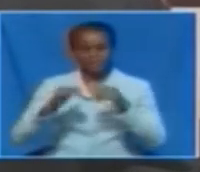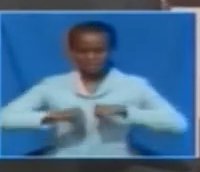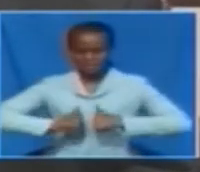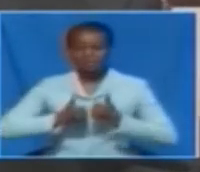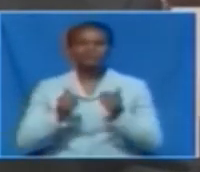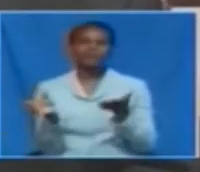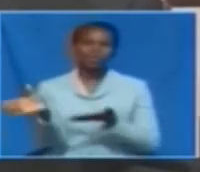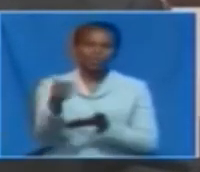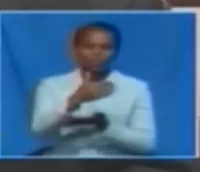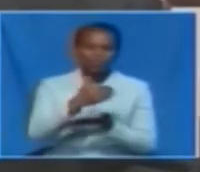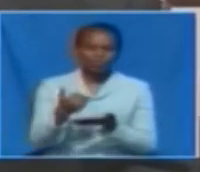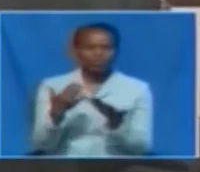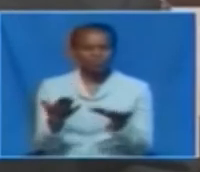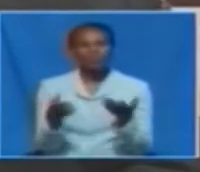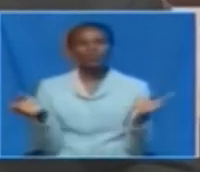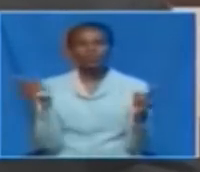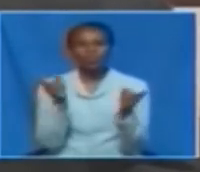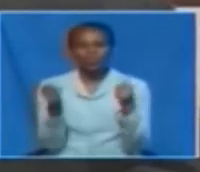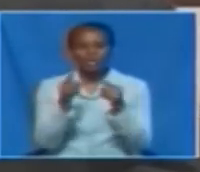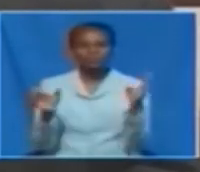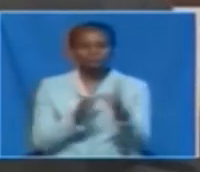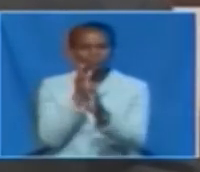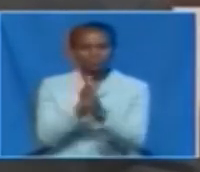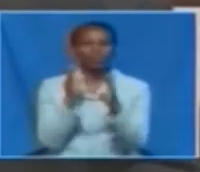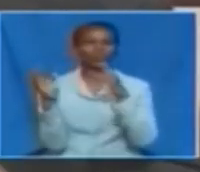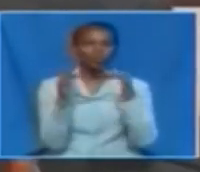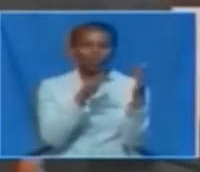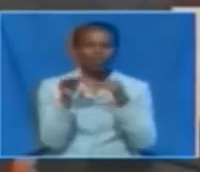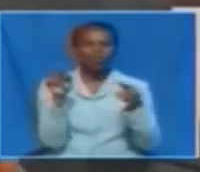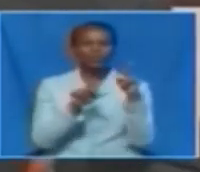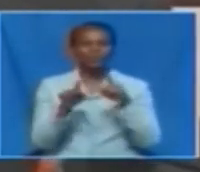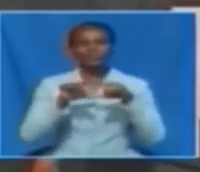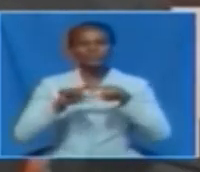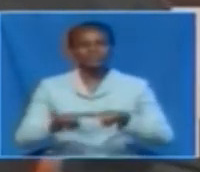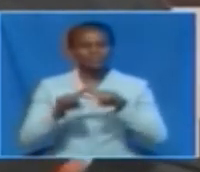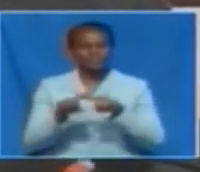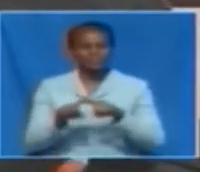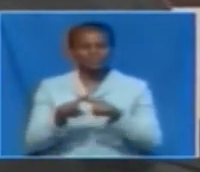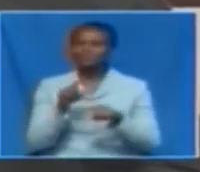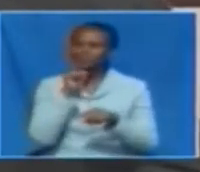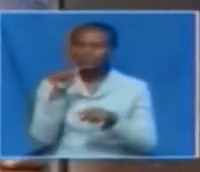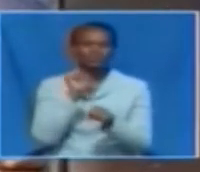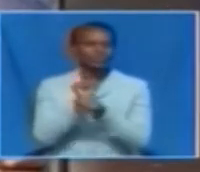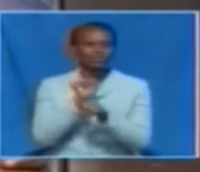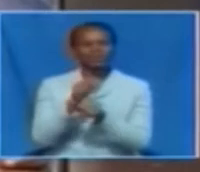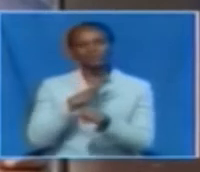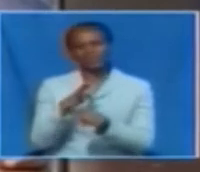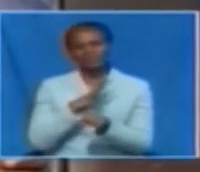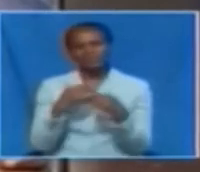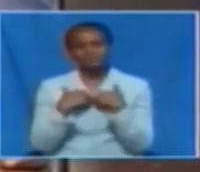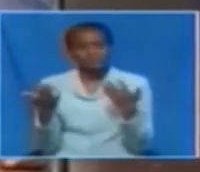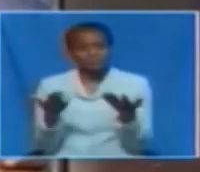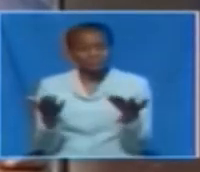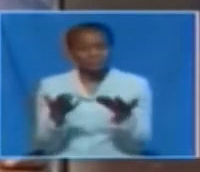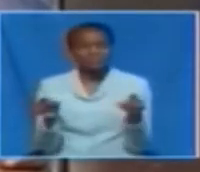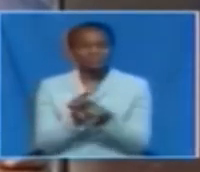always collateral damage as you go to war. Some of the people that you are depending on may not be able to perform on the battlefront.